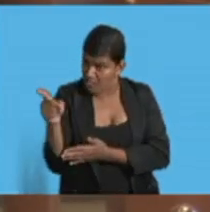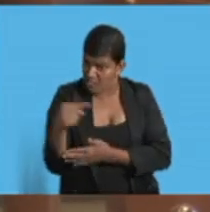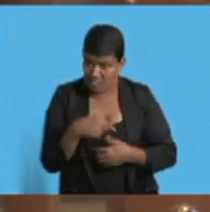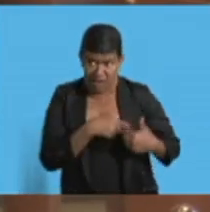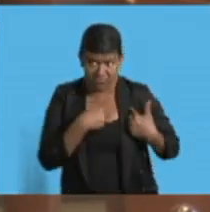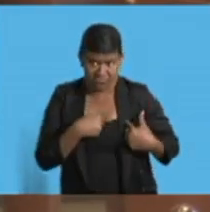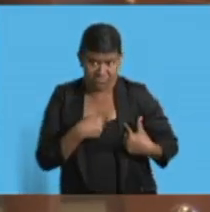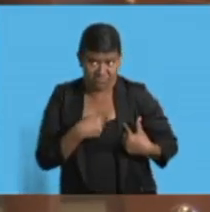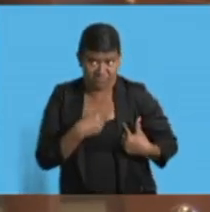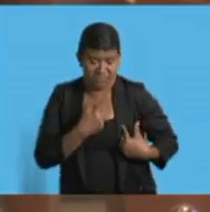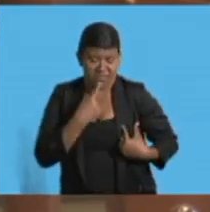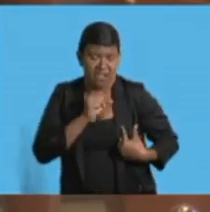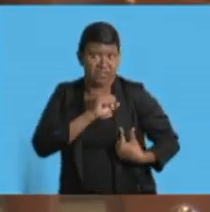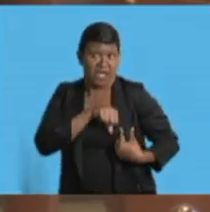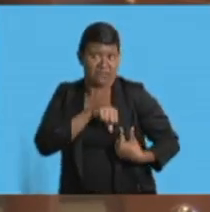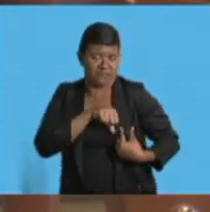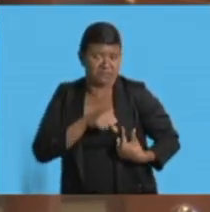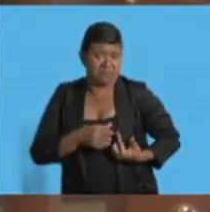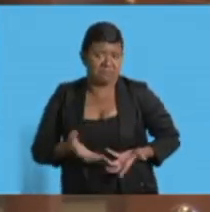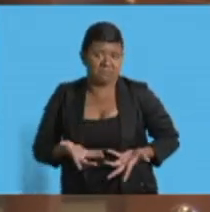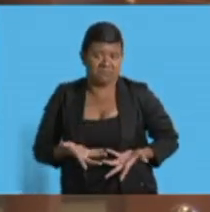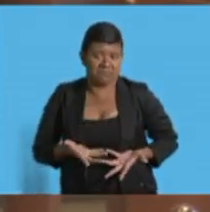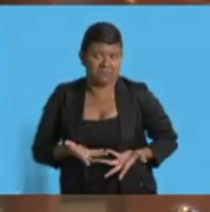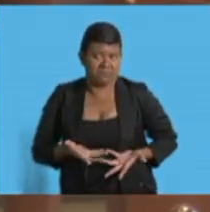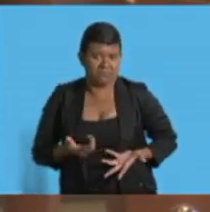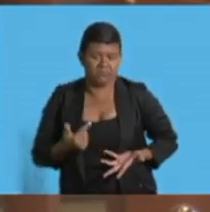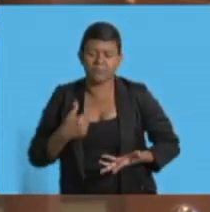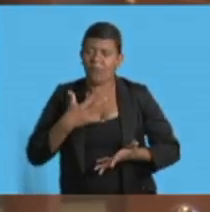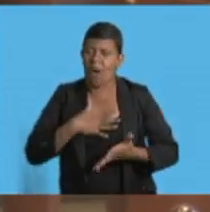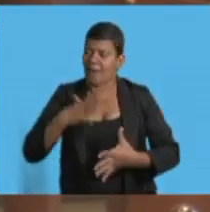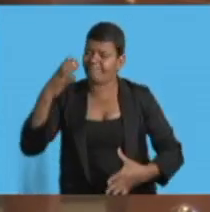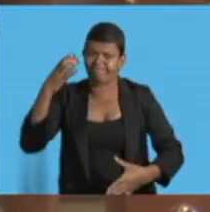Madam Speaker, let me conclude.